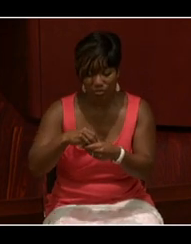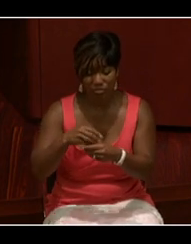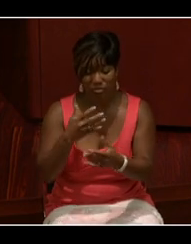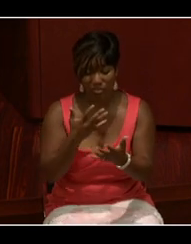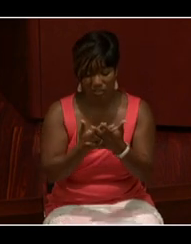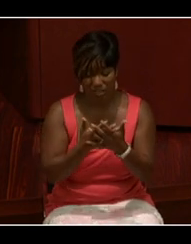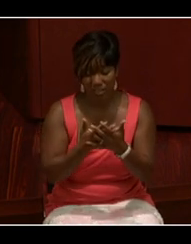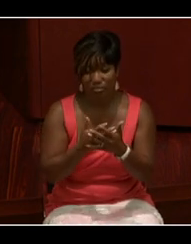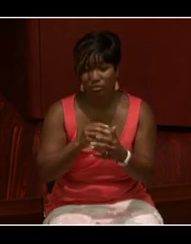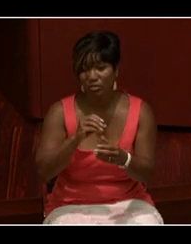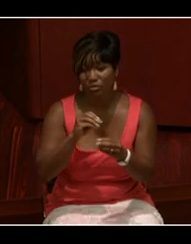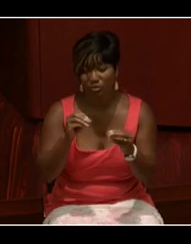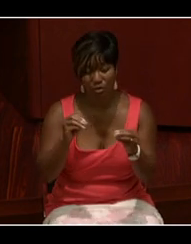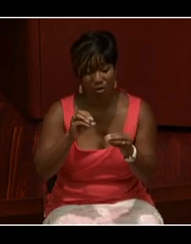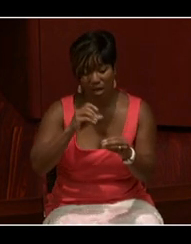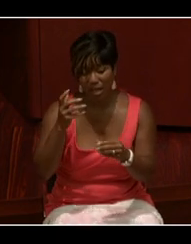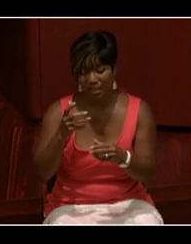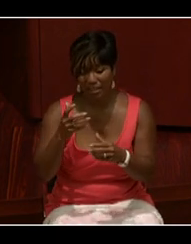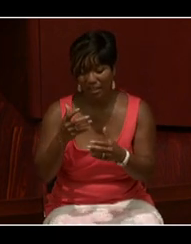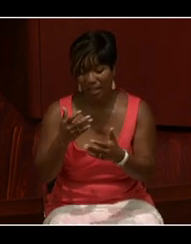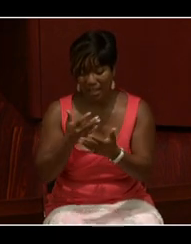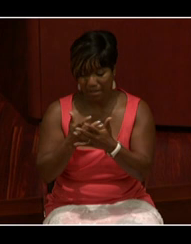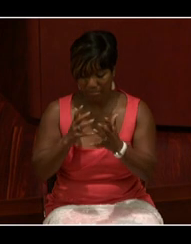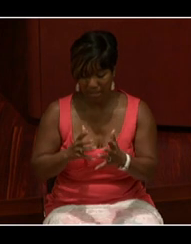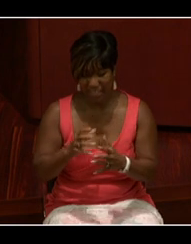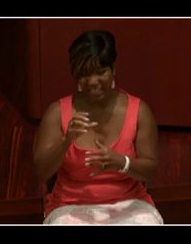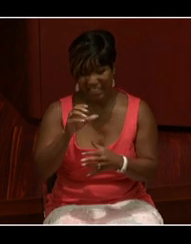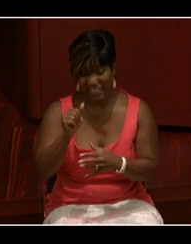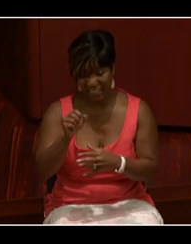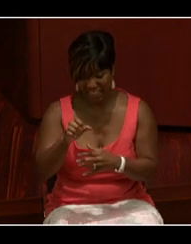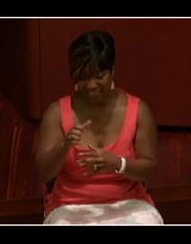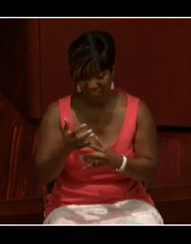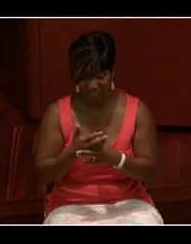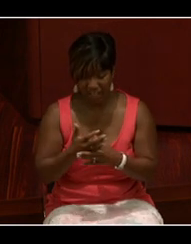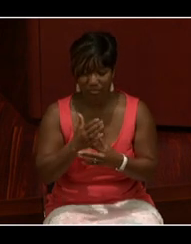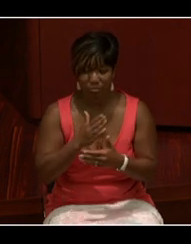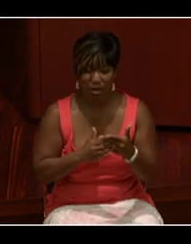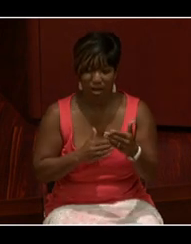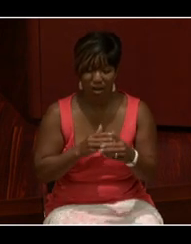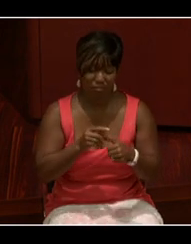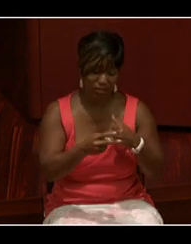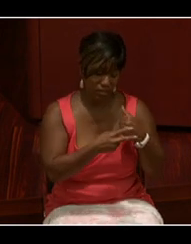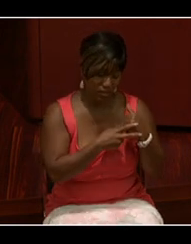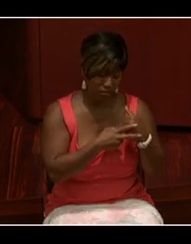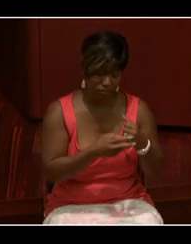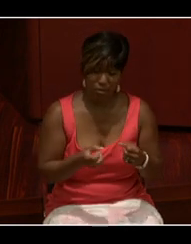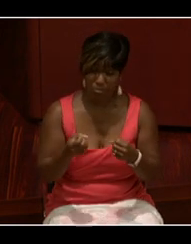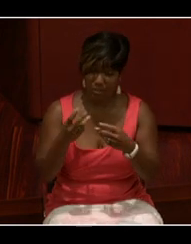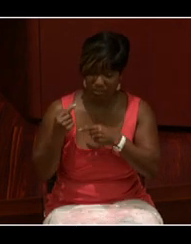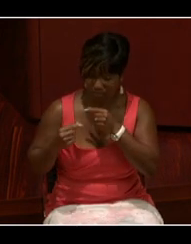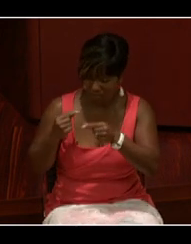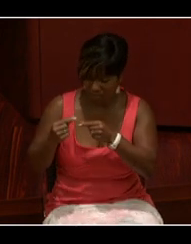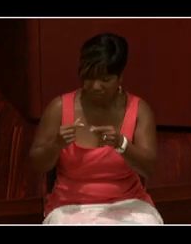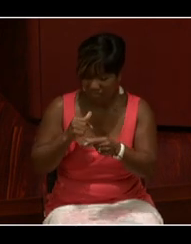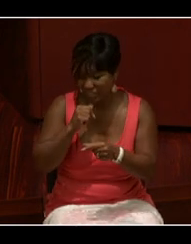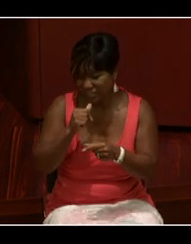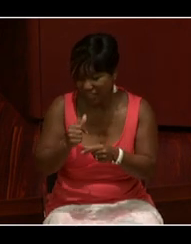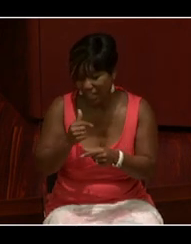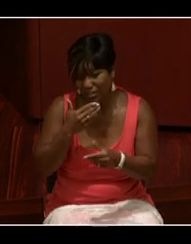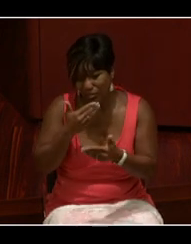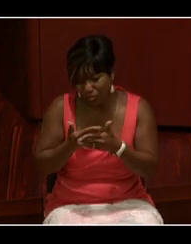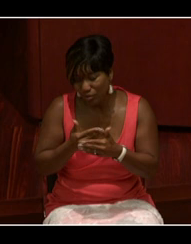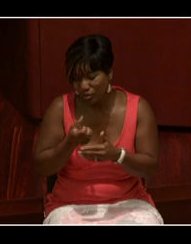inmate case file have been made part of the holdings of the National Archives. For many genealogists, this won't necessarily be a great